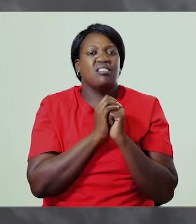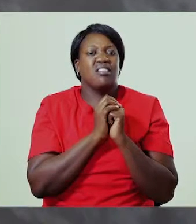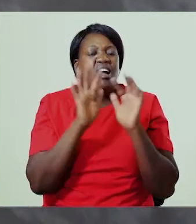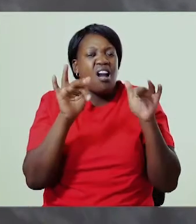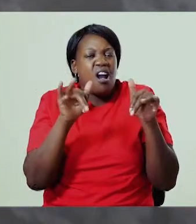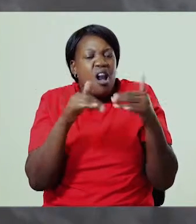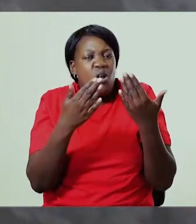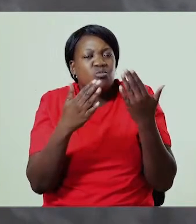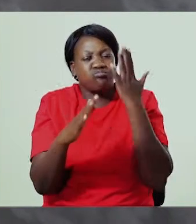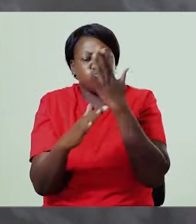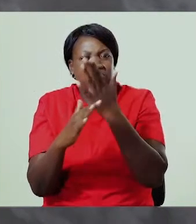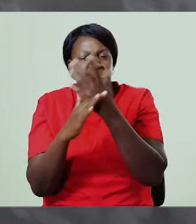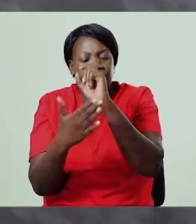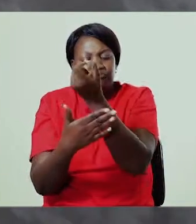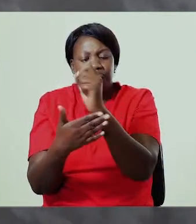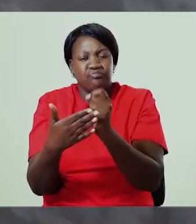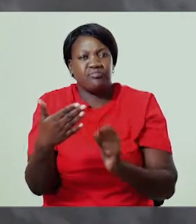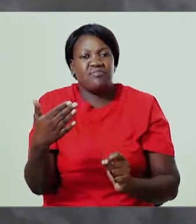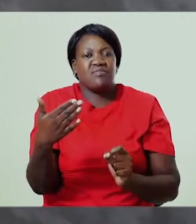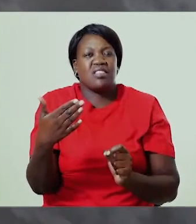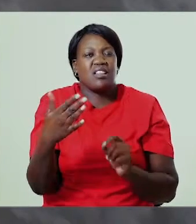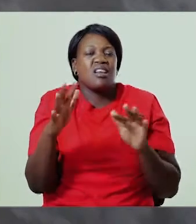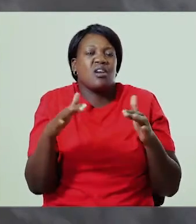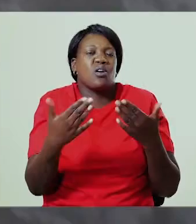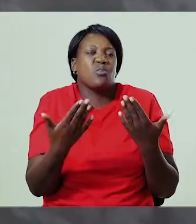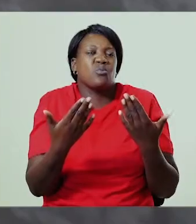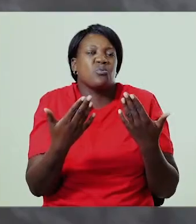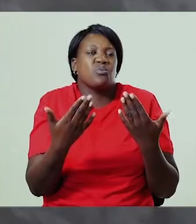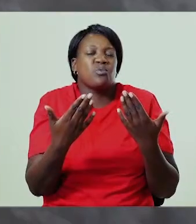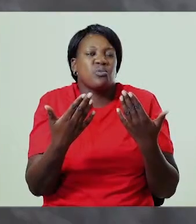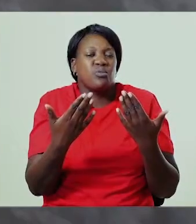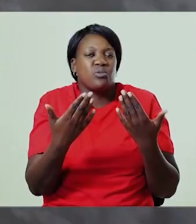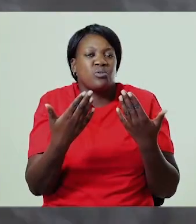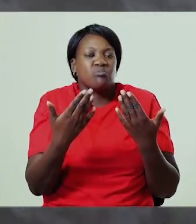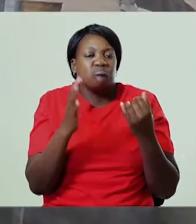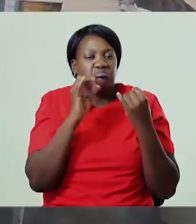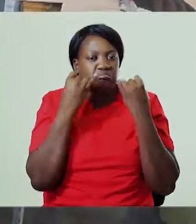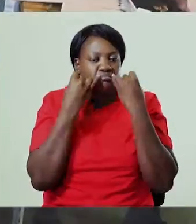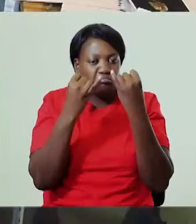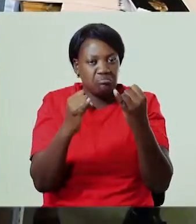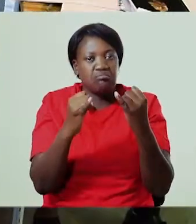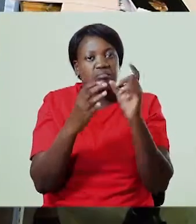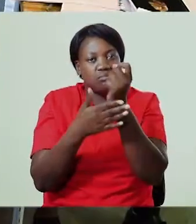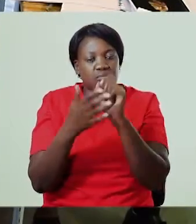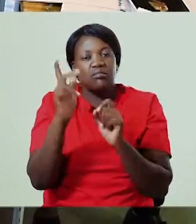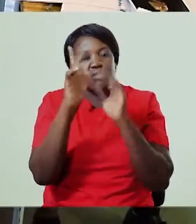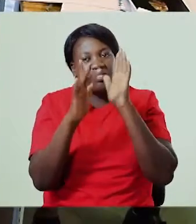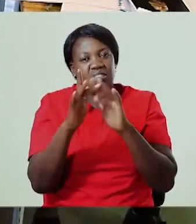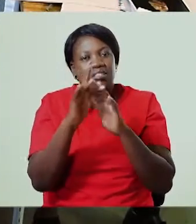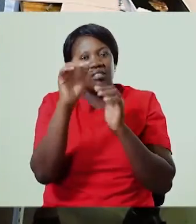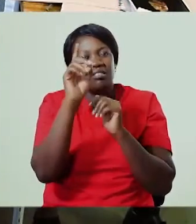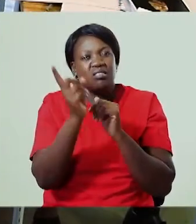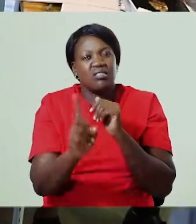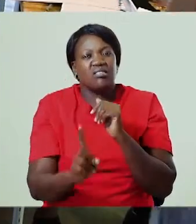in which the work has been written so to achieve the writer's purpose. Writers normally have